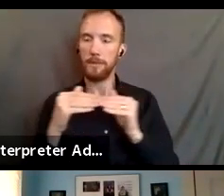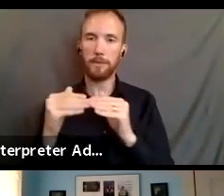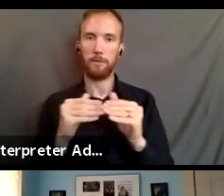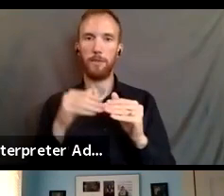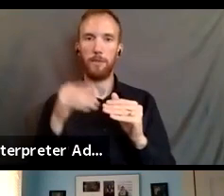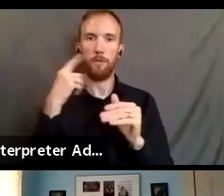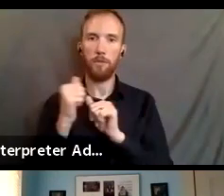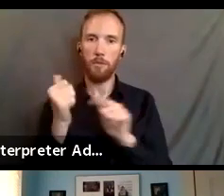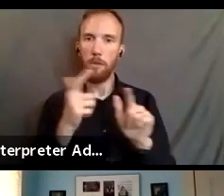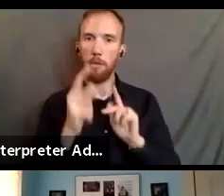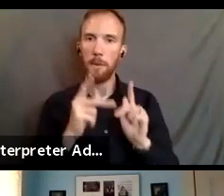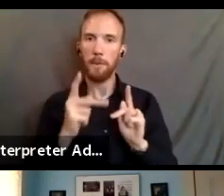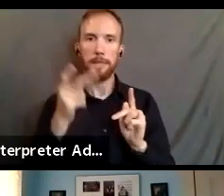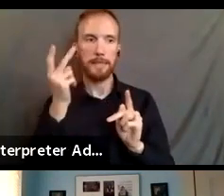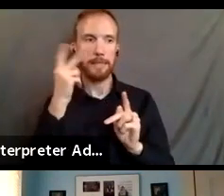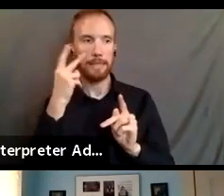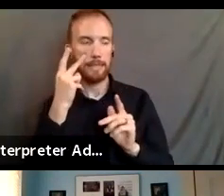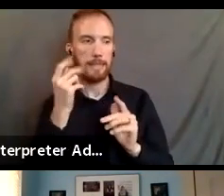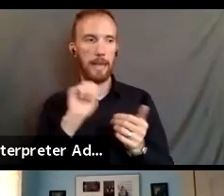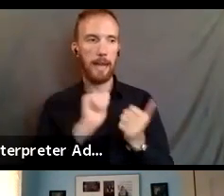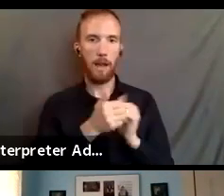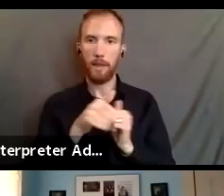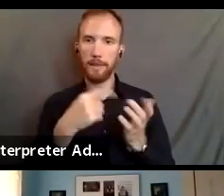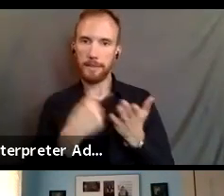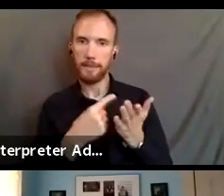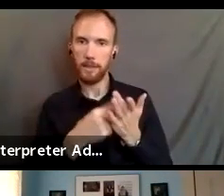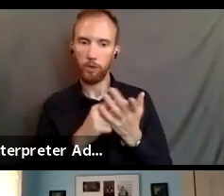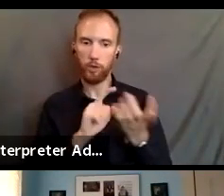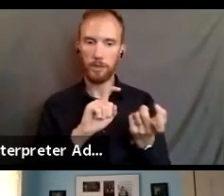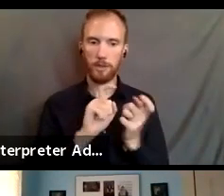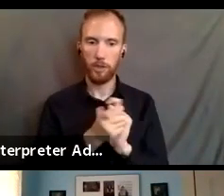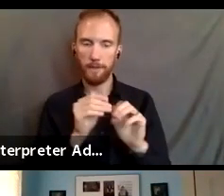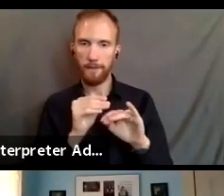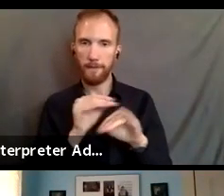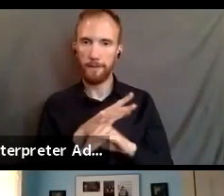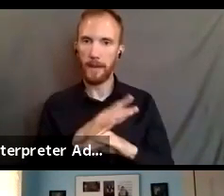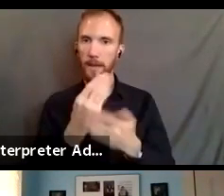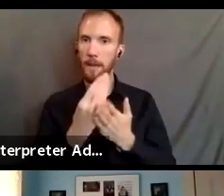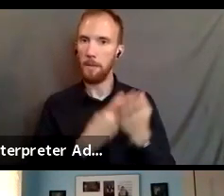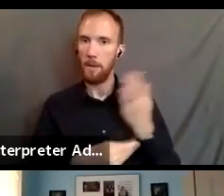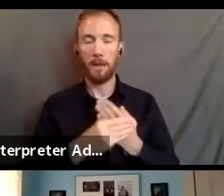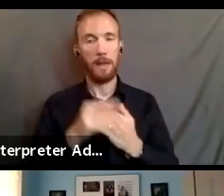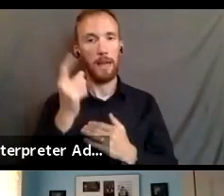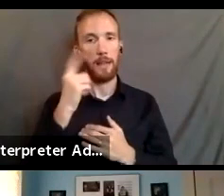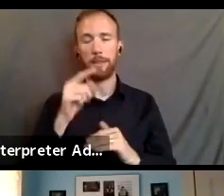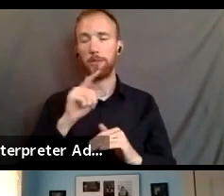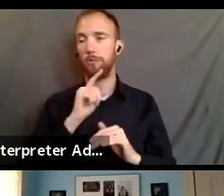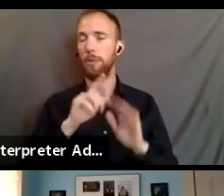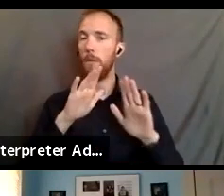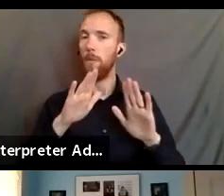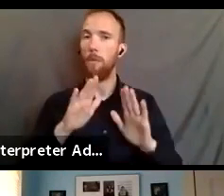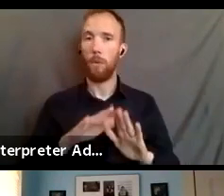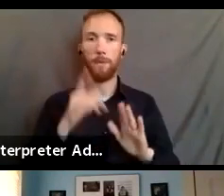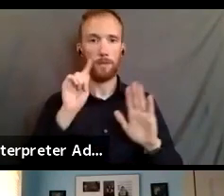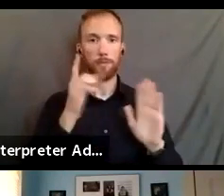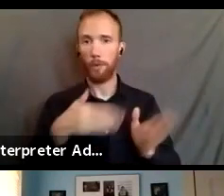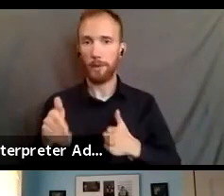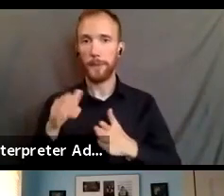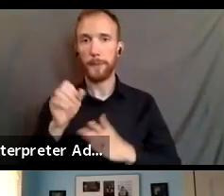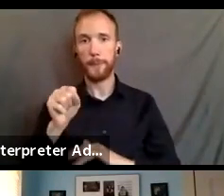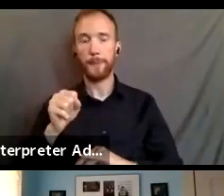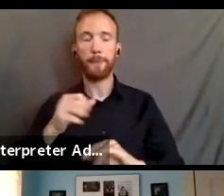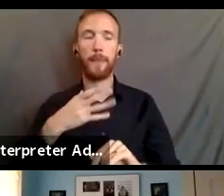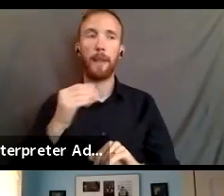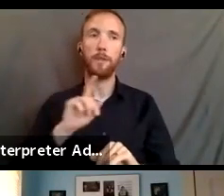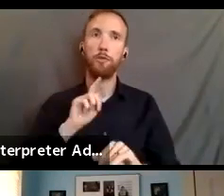then impacted the plan that was put forward for this year i think it was just um a really great strategy and it was really